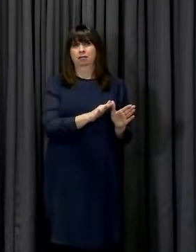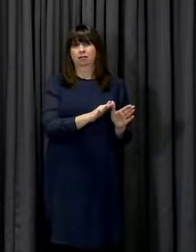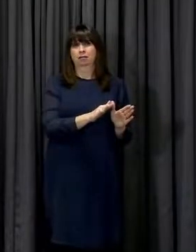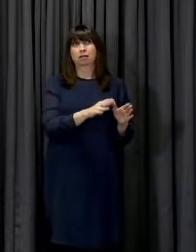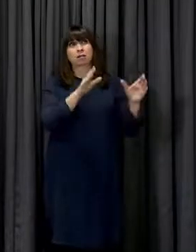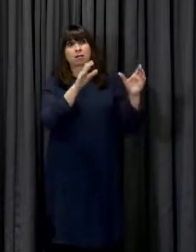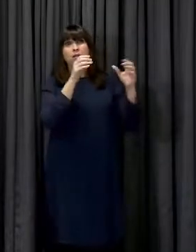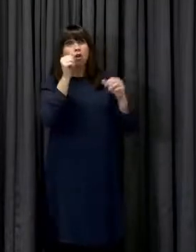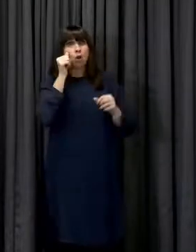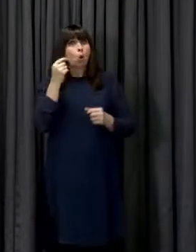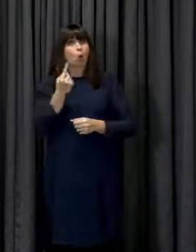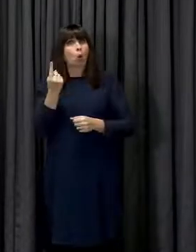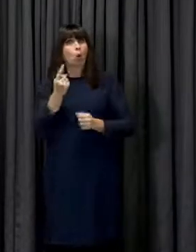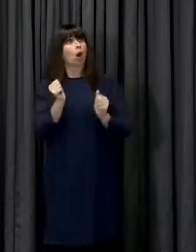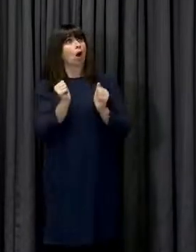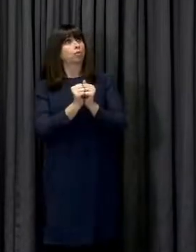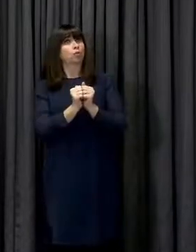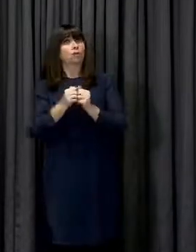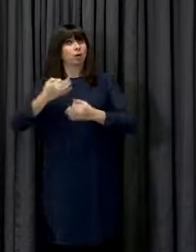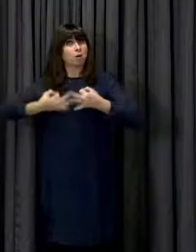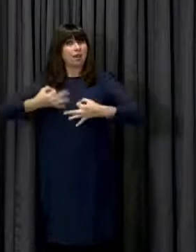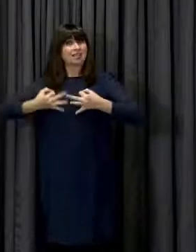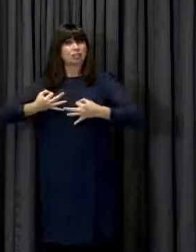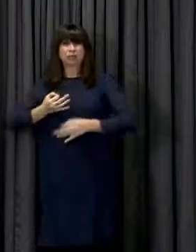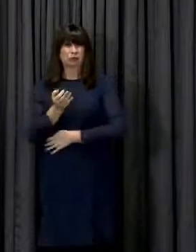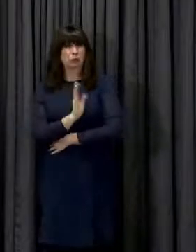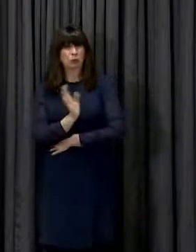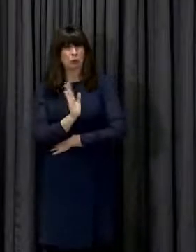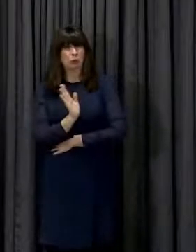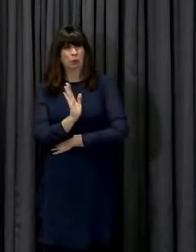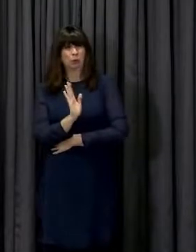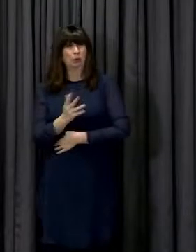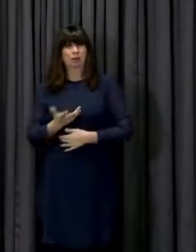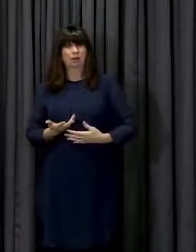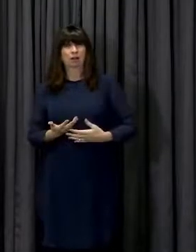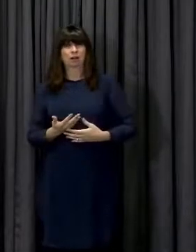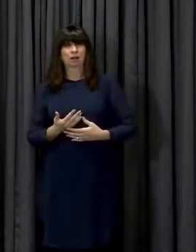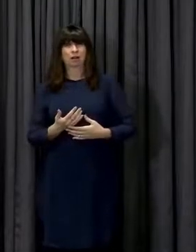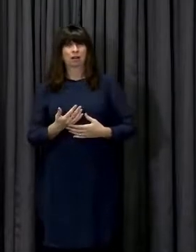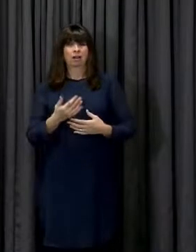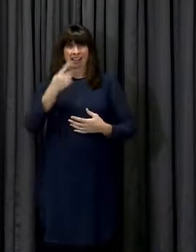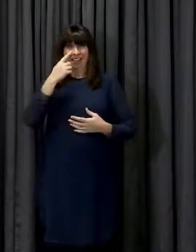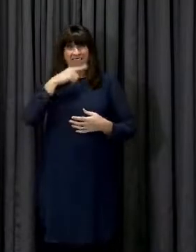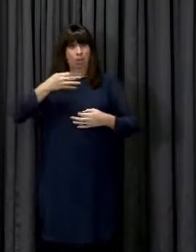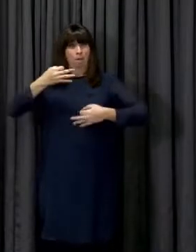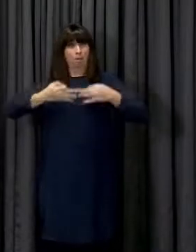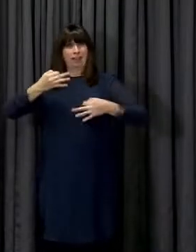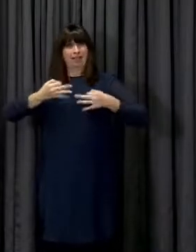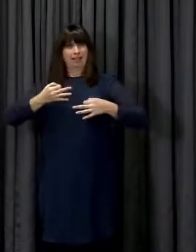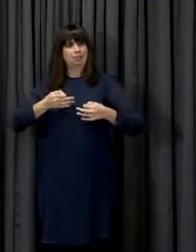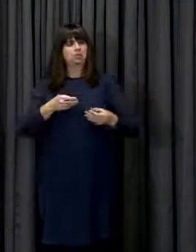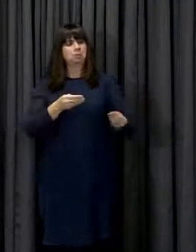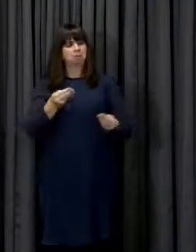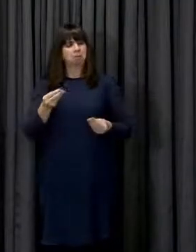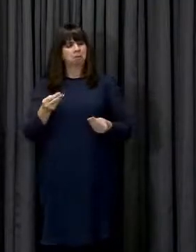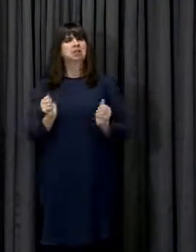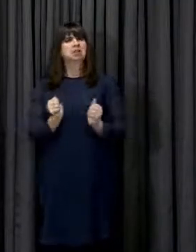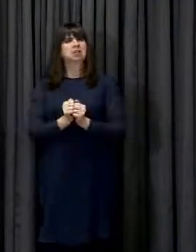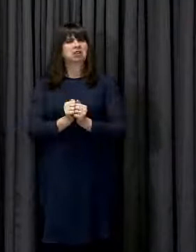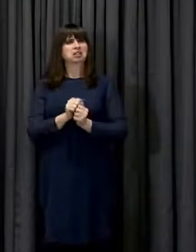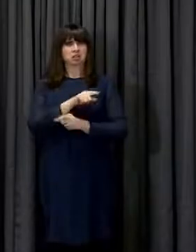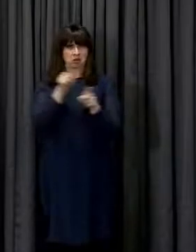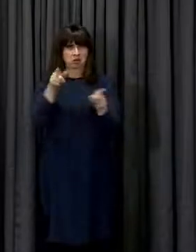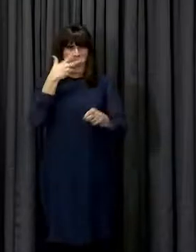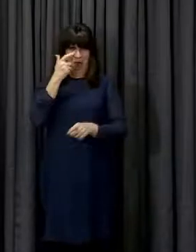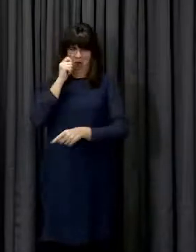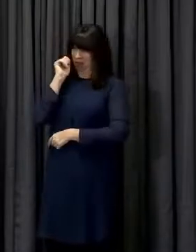by a politician. If it was me deciding or any other politician in the UK, I think many people would wonder if a politician had done something